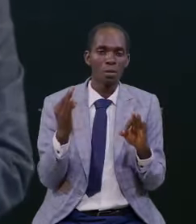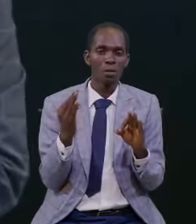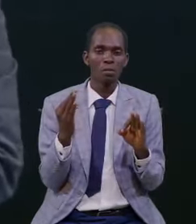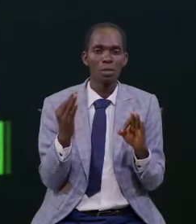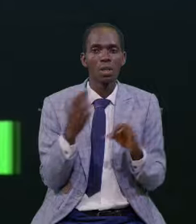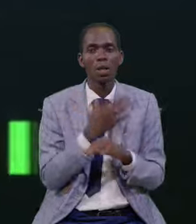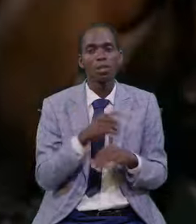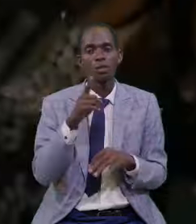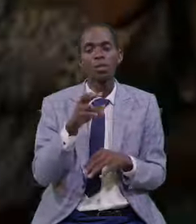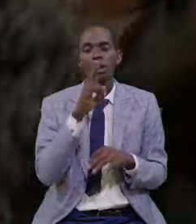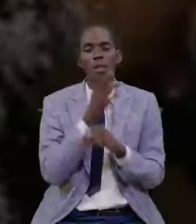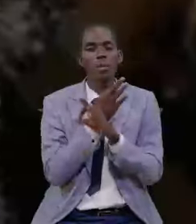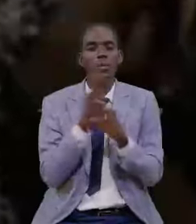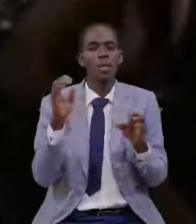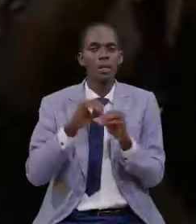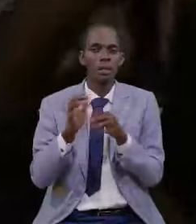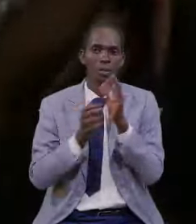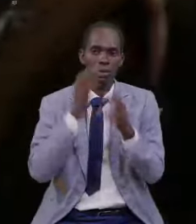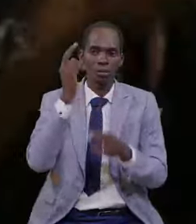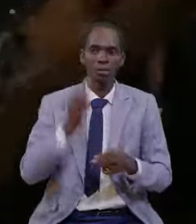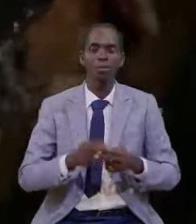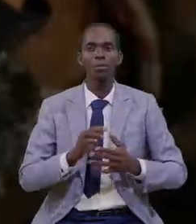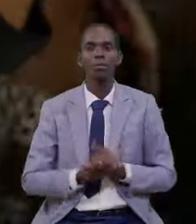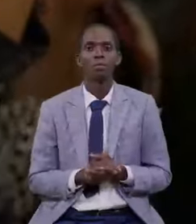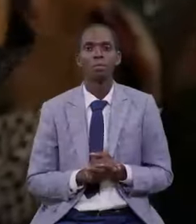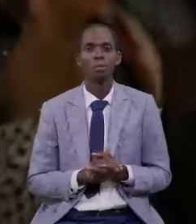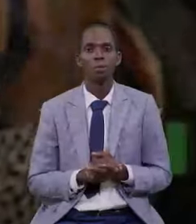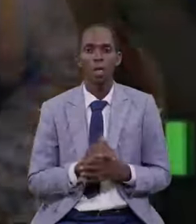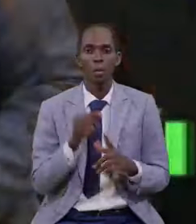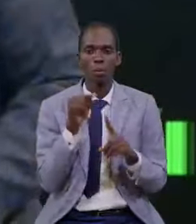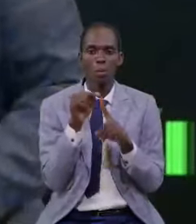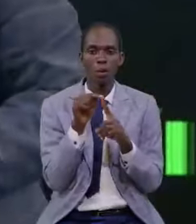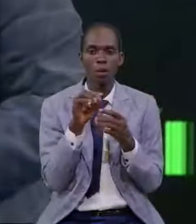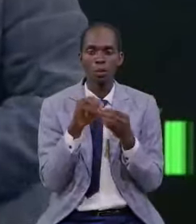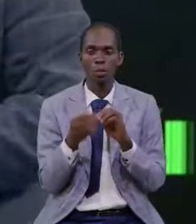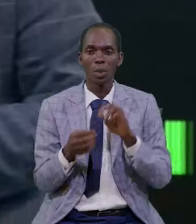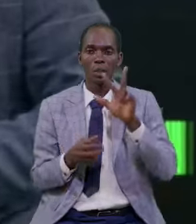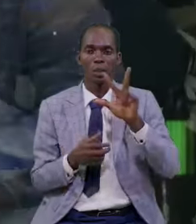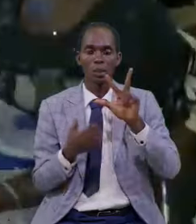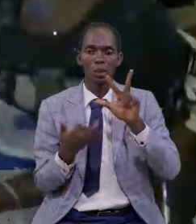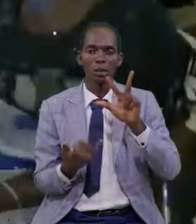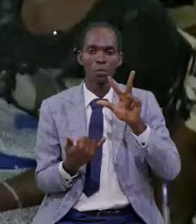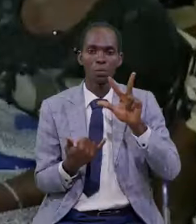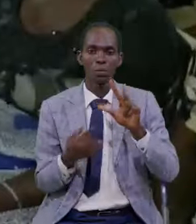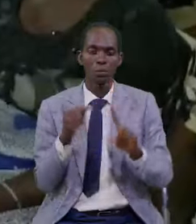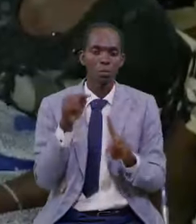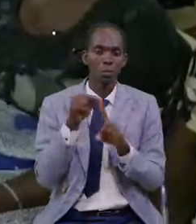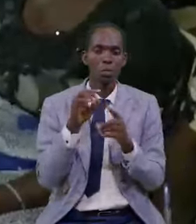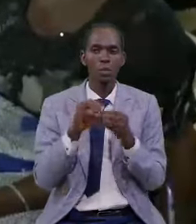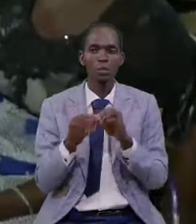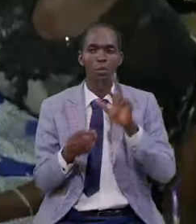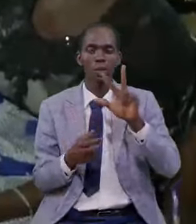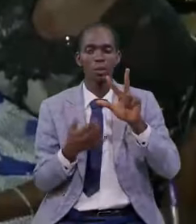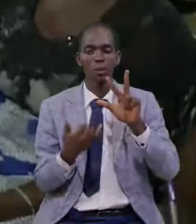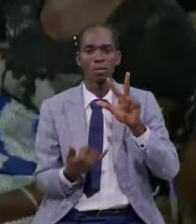free in Jesus' name. We're coming to point number three here. Point number three, the